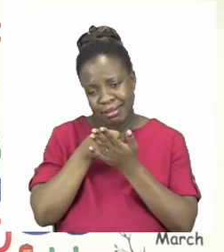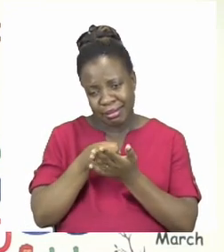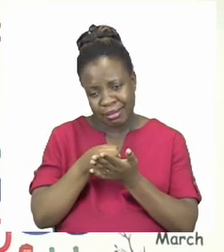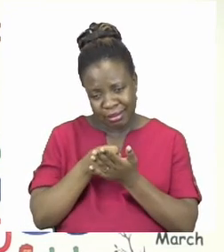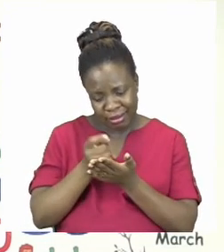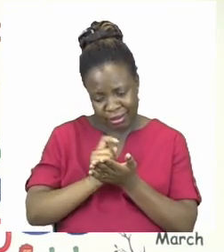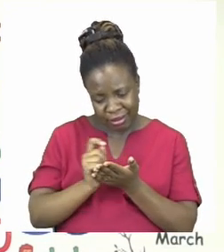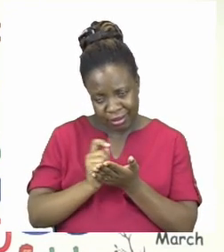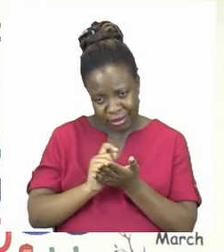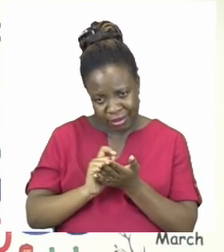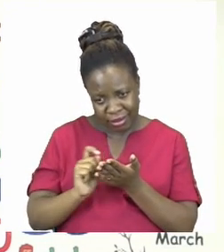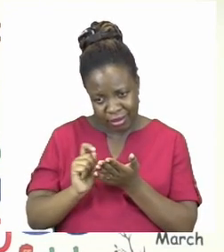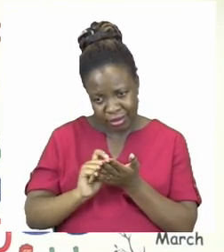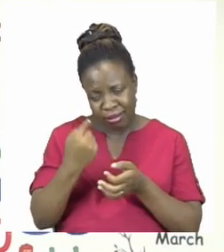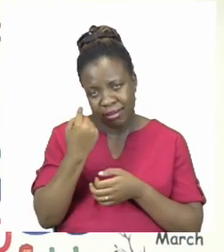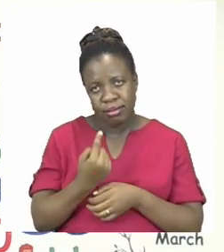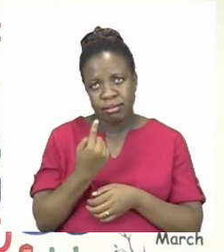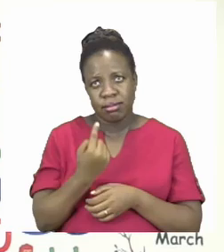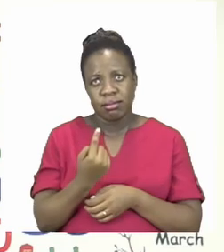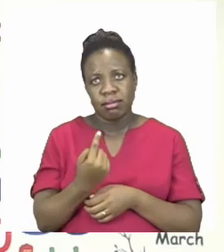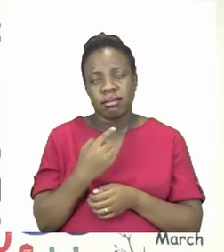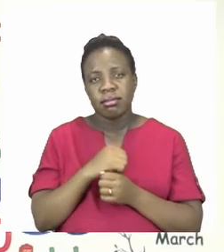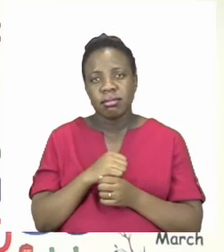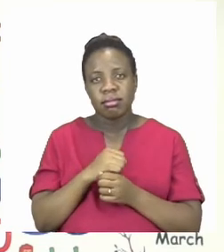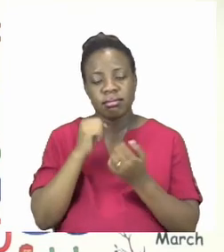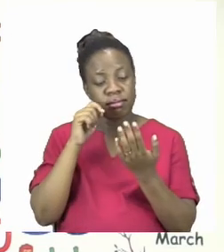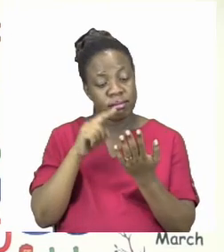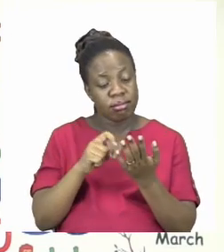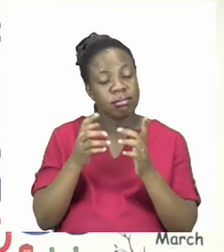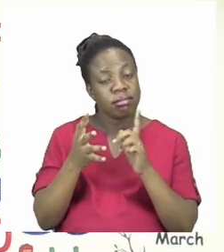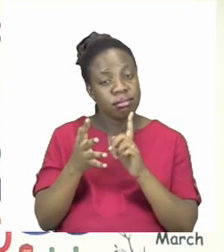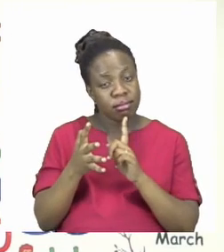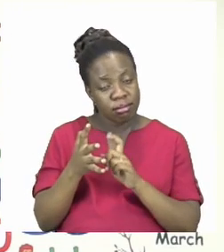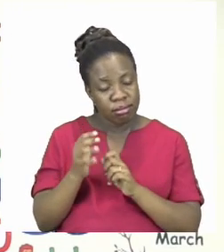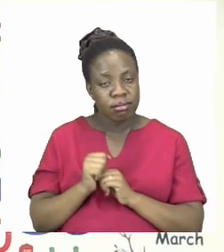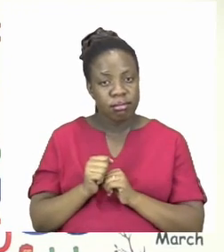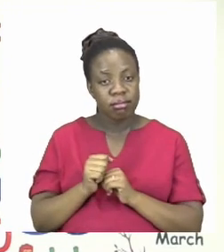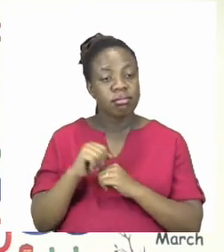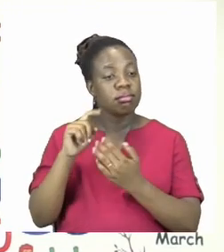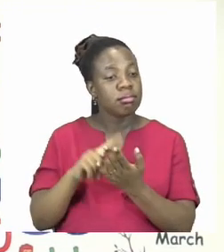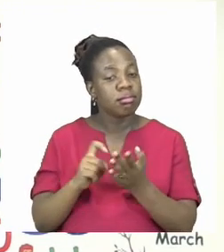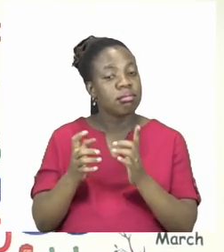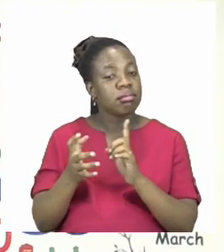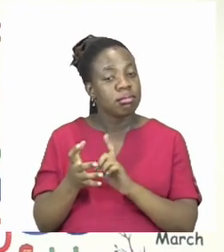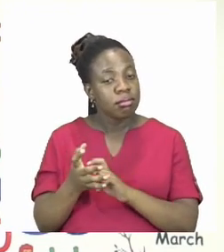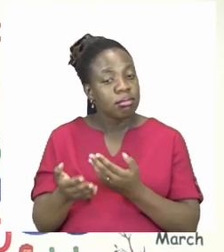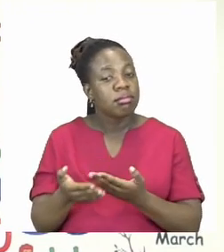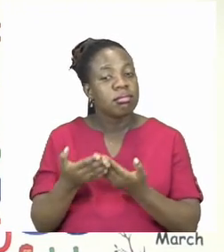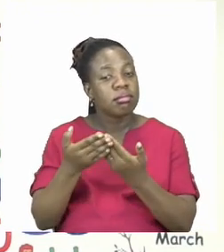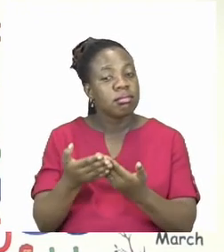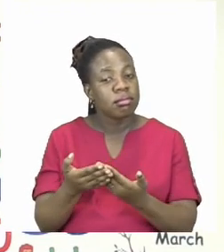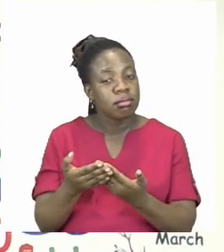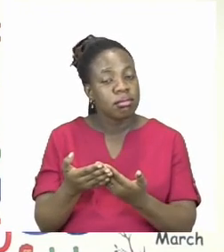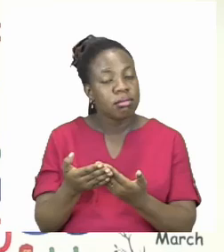we are done, it is time to sanitize. Sanitizing, boys and girls, helps us to keep safe. So even if we're not